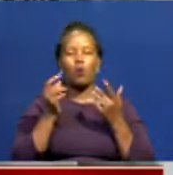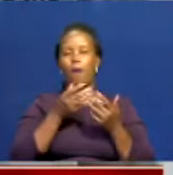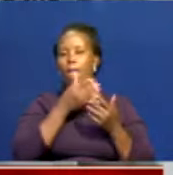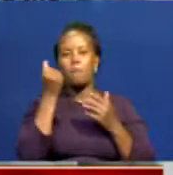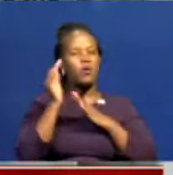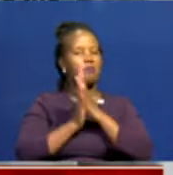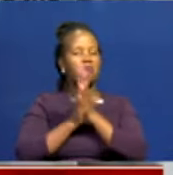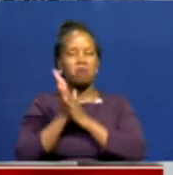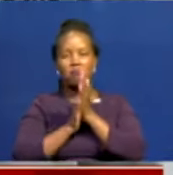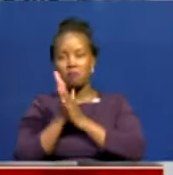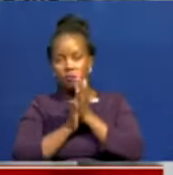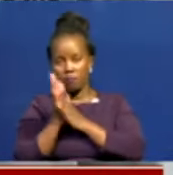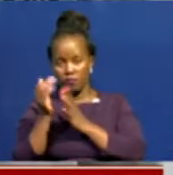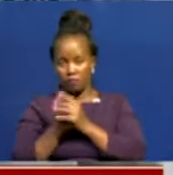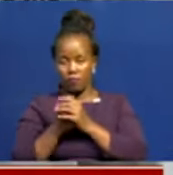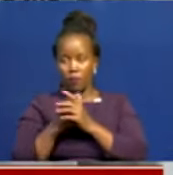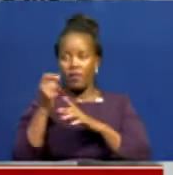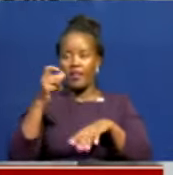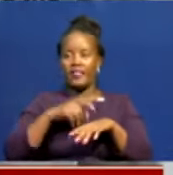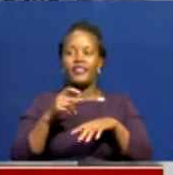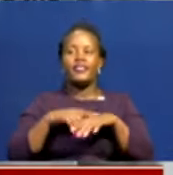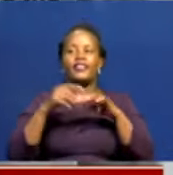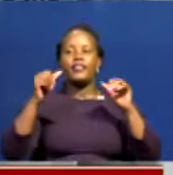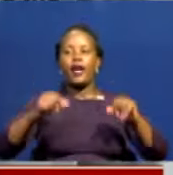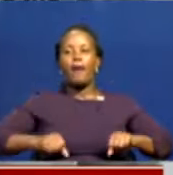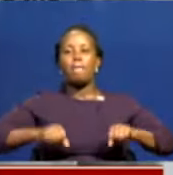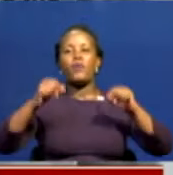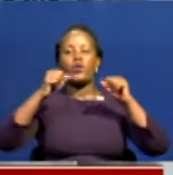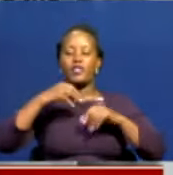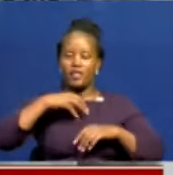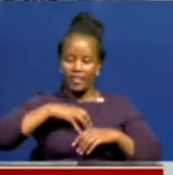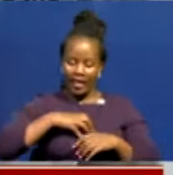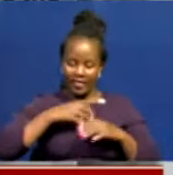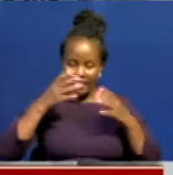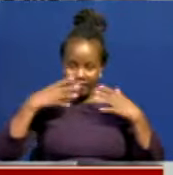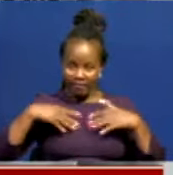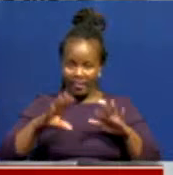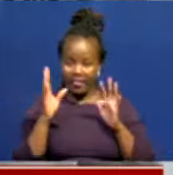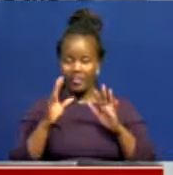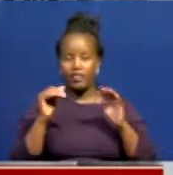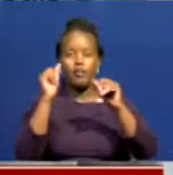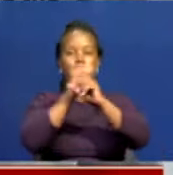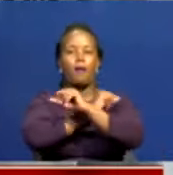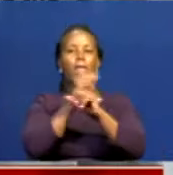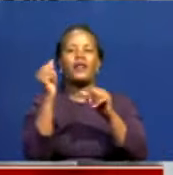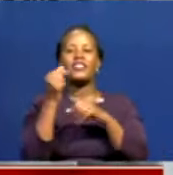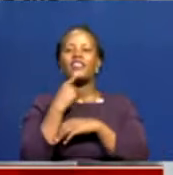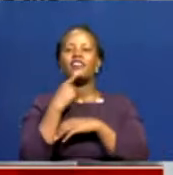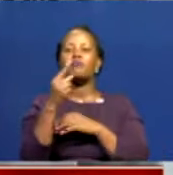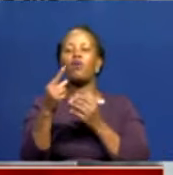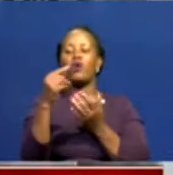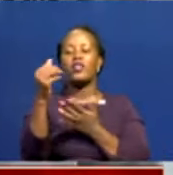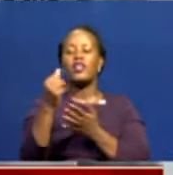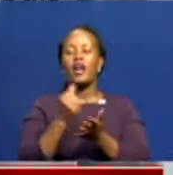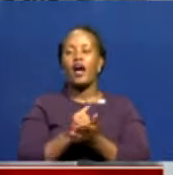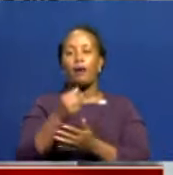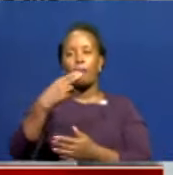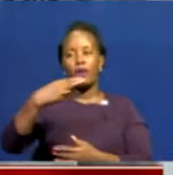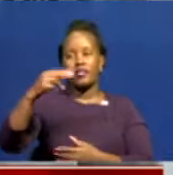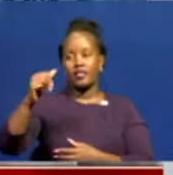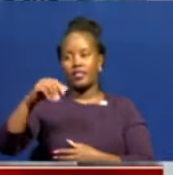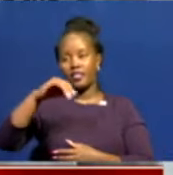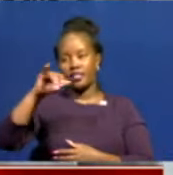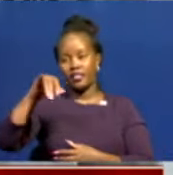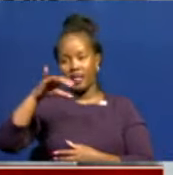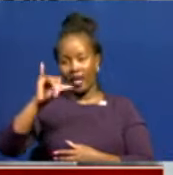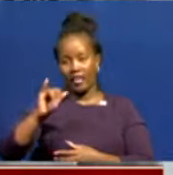his boss William Olentimama resigned from the cabinet, President Moi appointed Haji, then Timama's assistant minister,